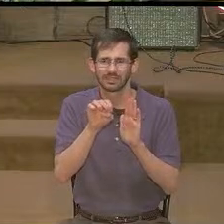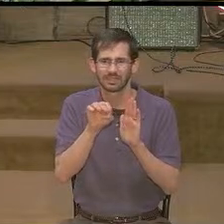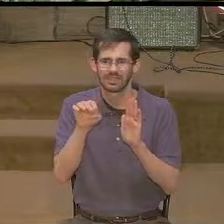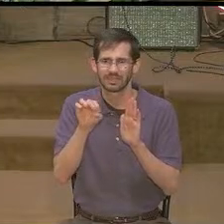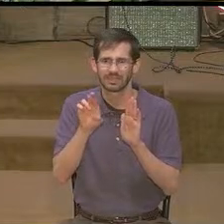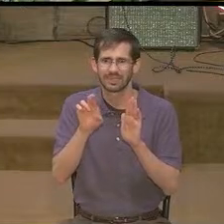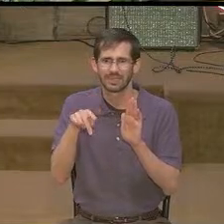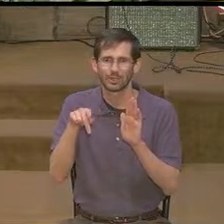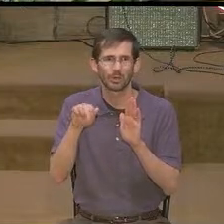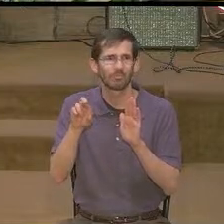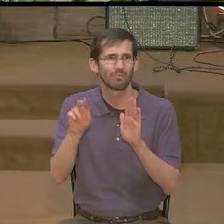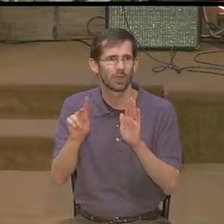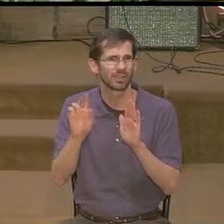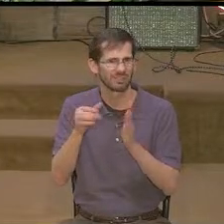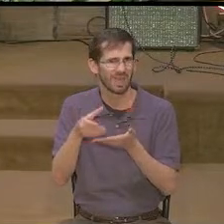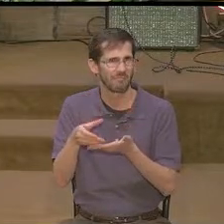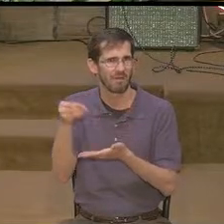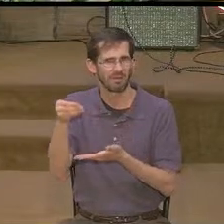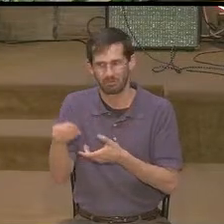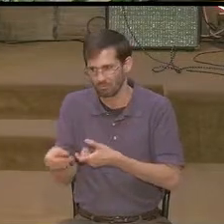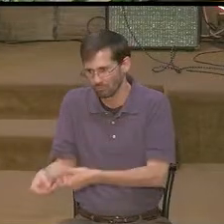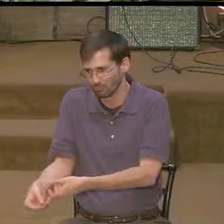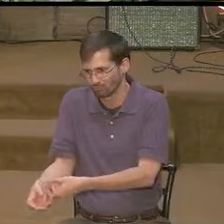Say amen. Amen. It's all right.